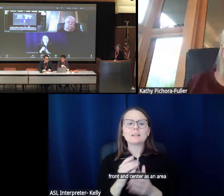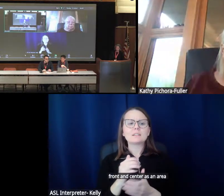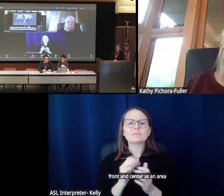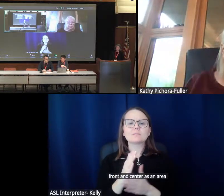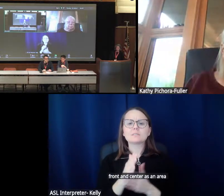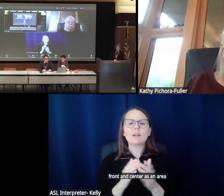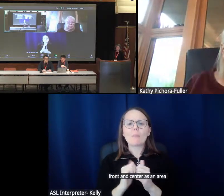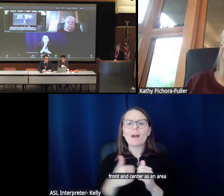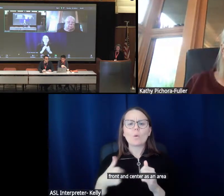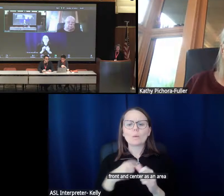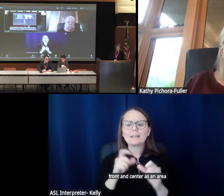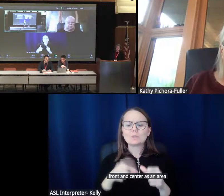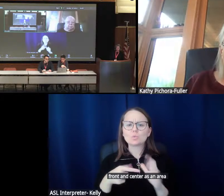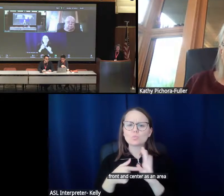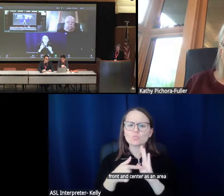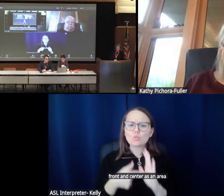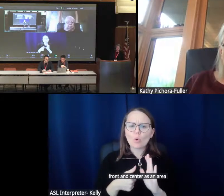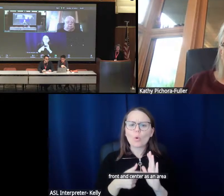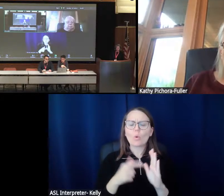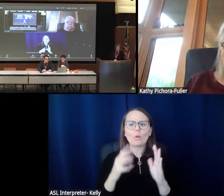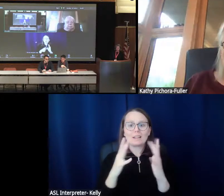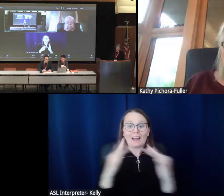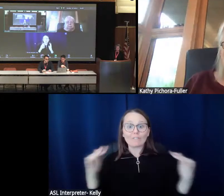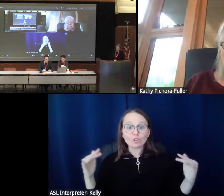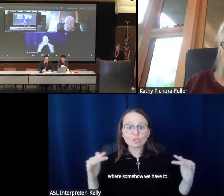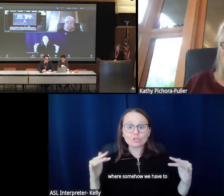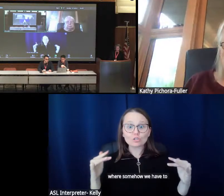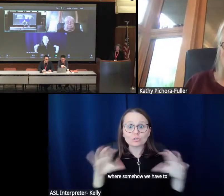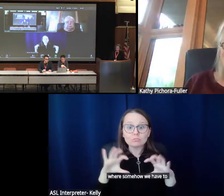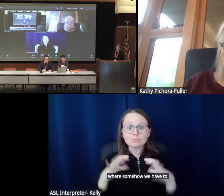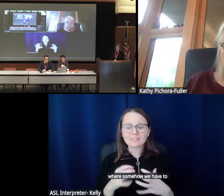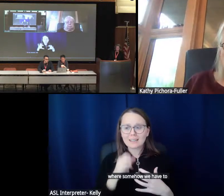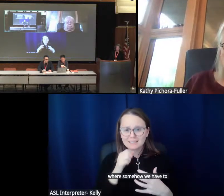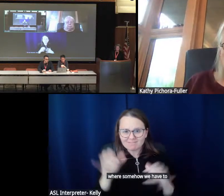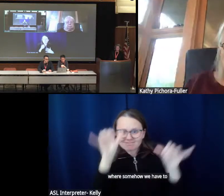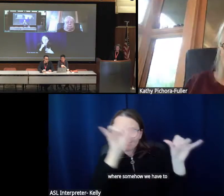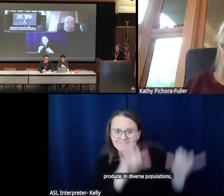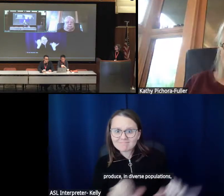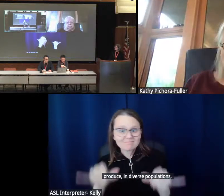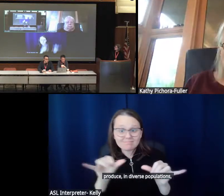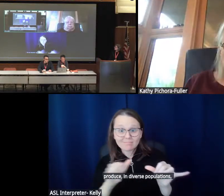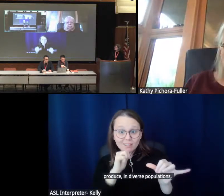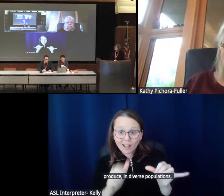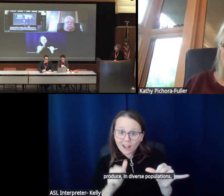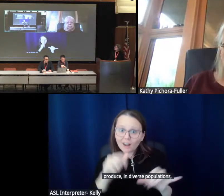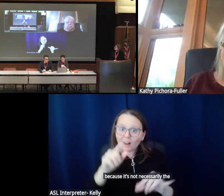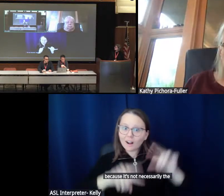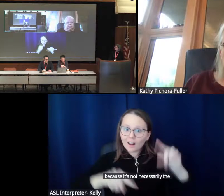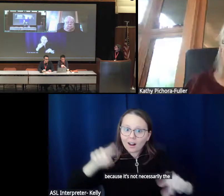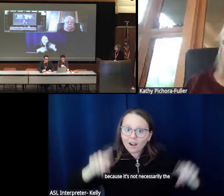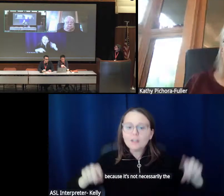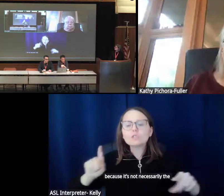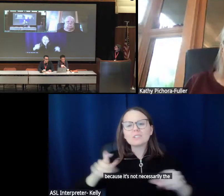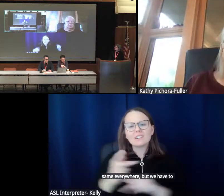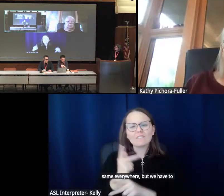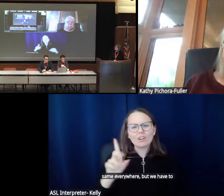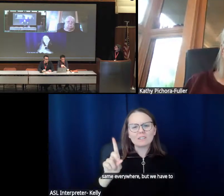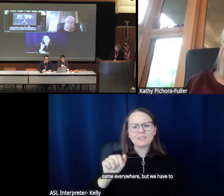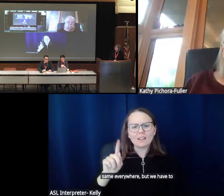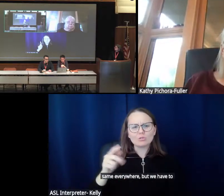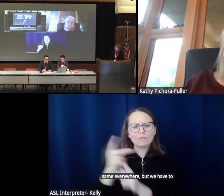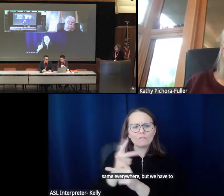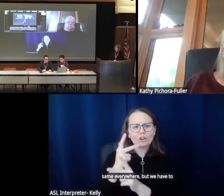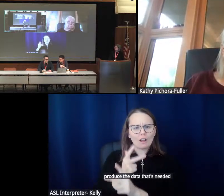produce in diverse populations, because it's not necessarily the same everywhere. We have to produce the data that's needed to figure out these